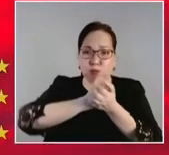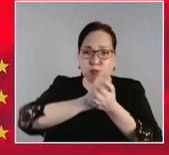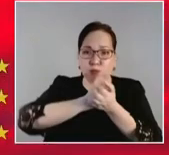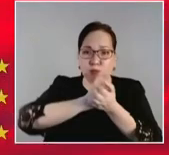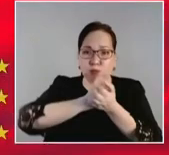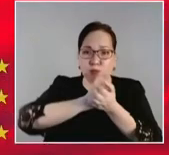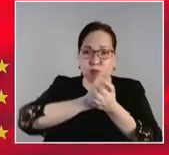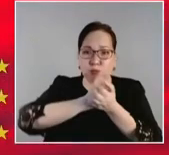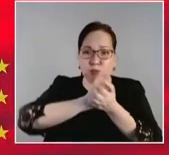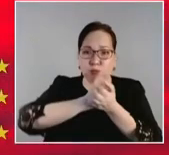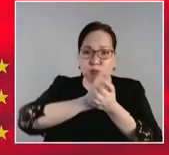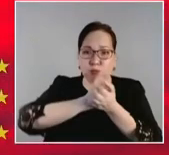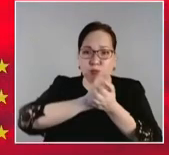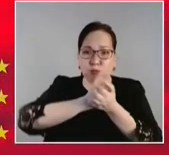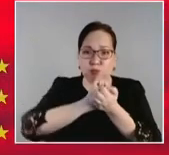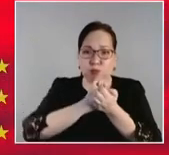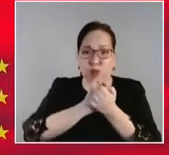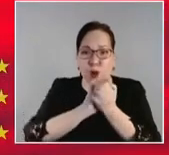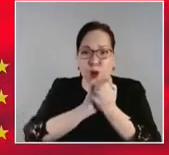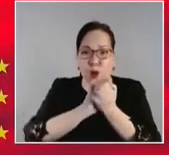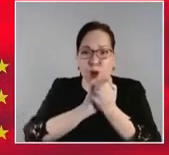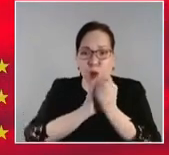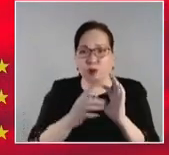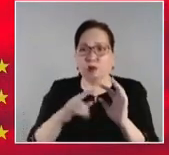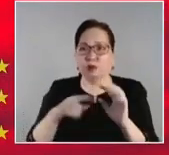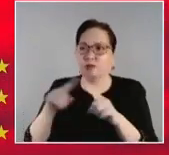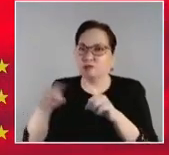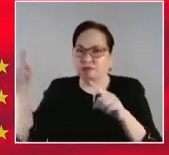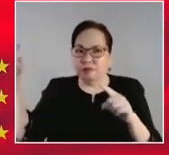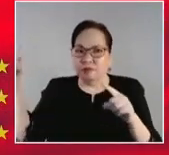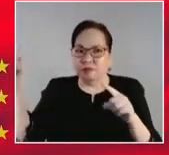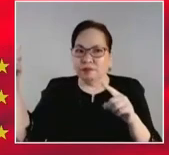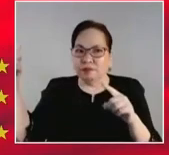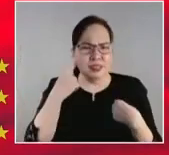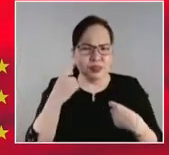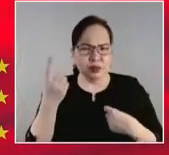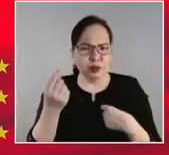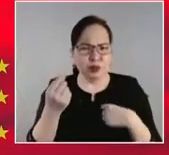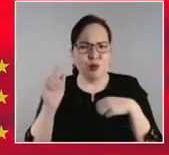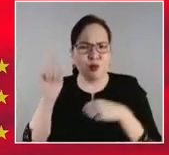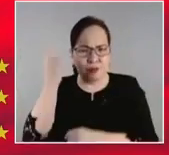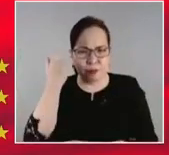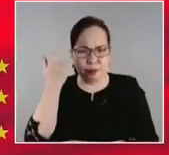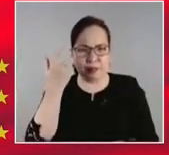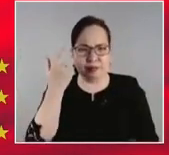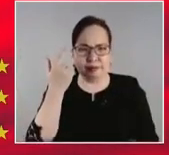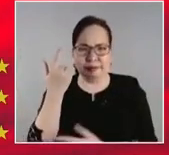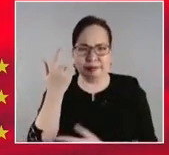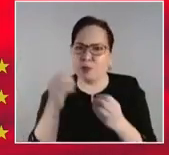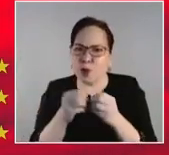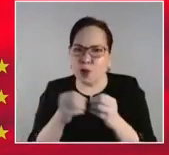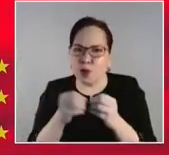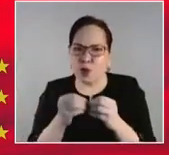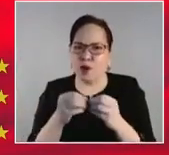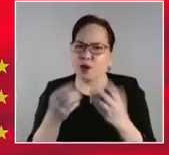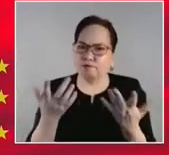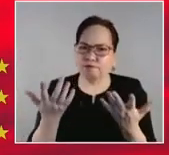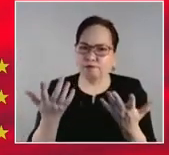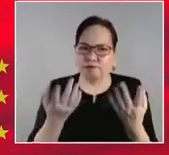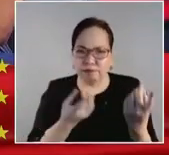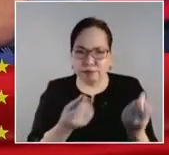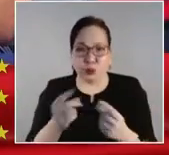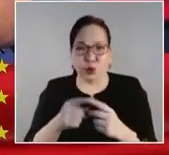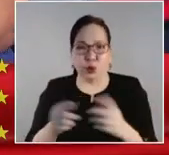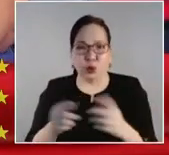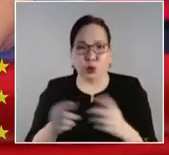Baguio, ano ho pa, what do you think government should do? What else should government do to encourage people to